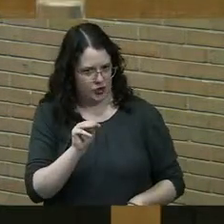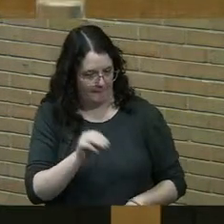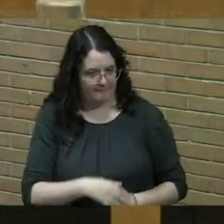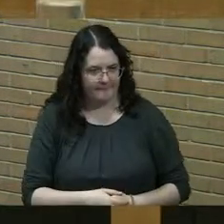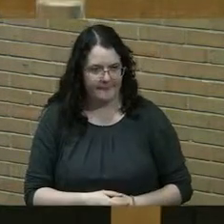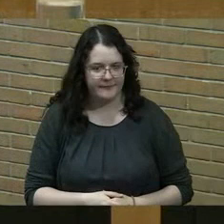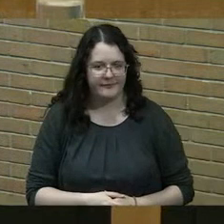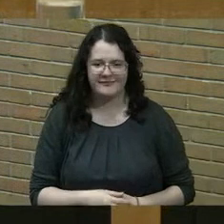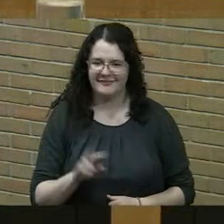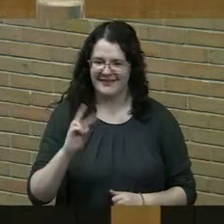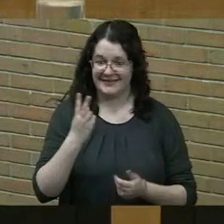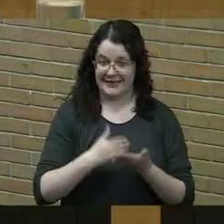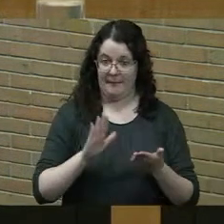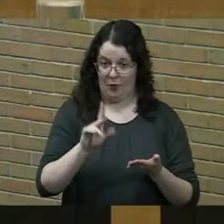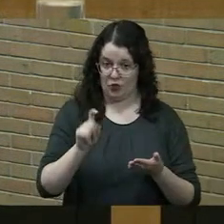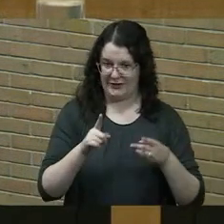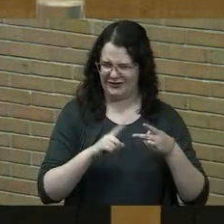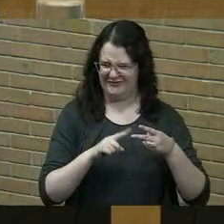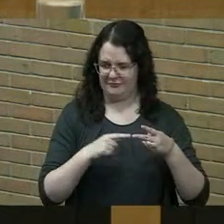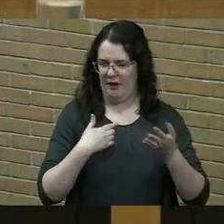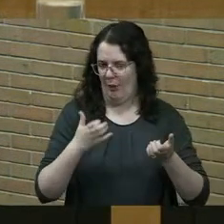part of your question